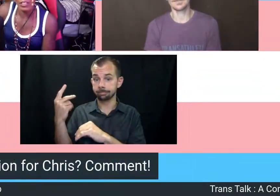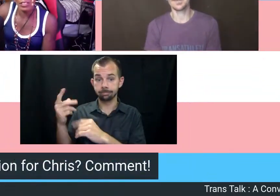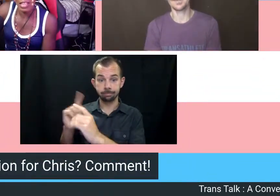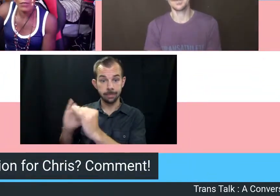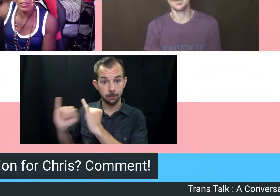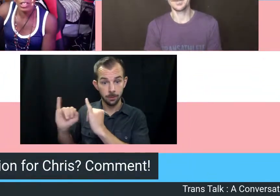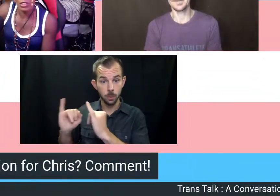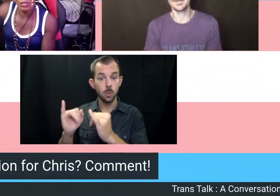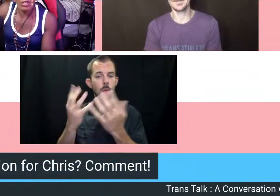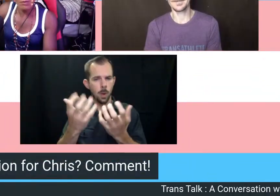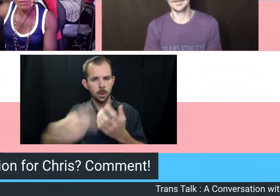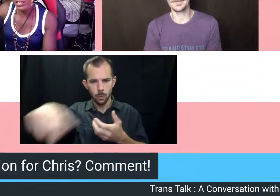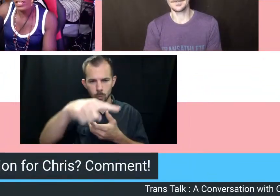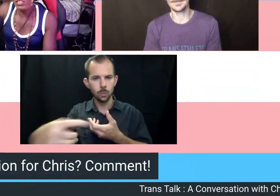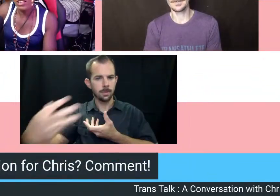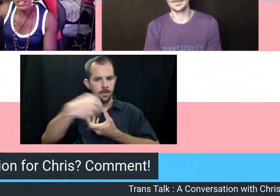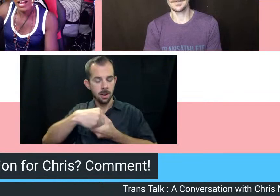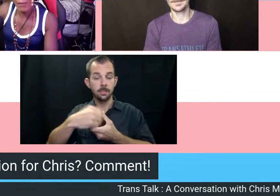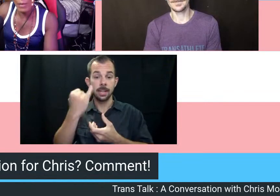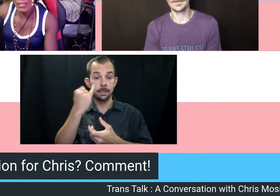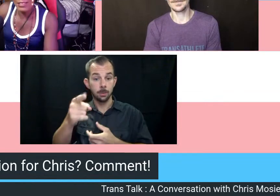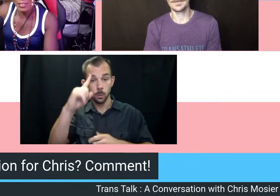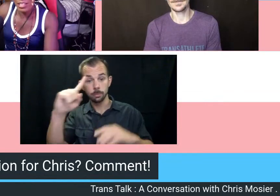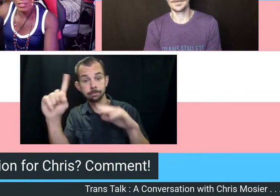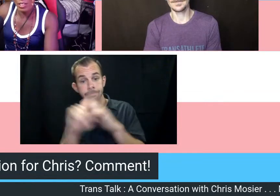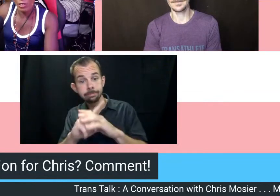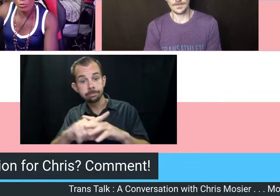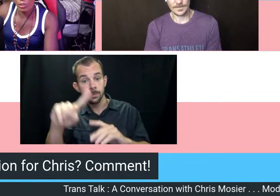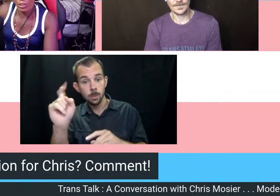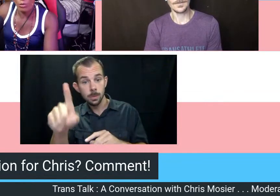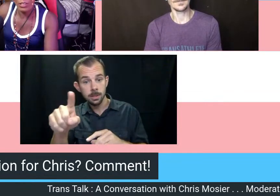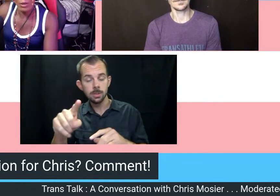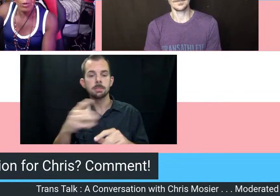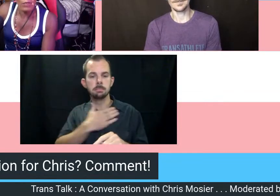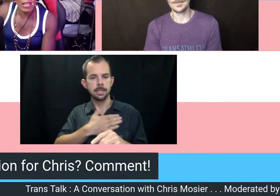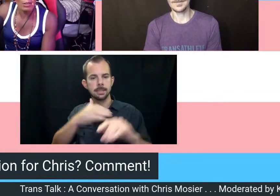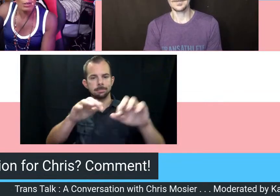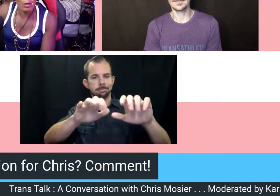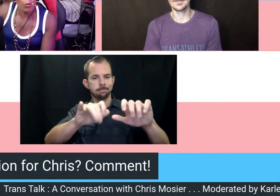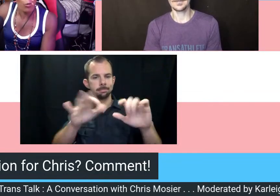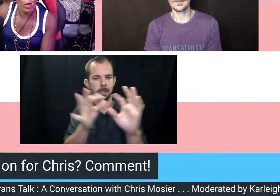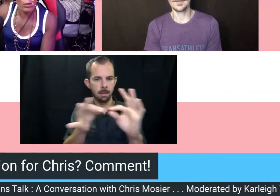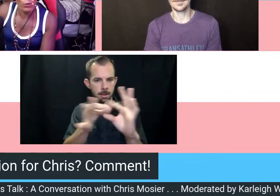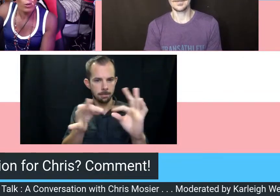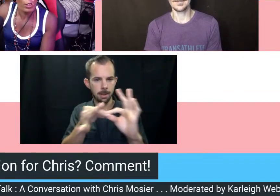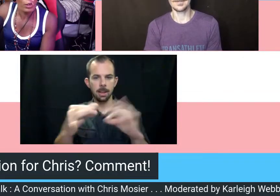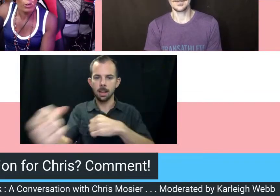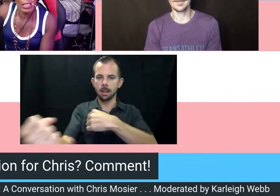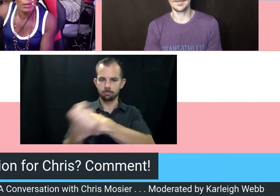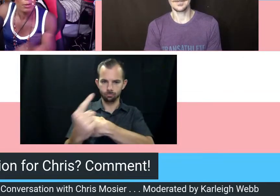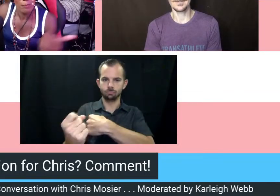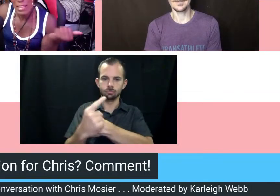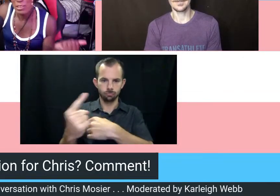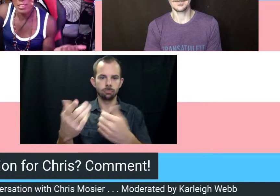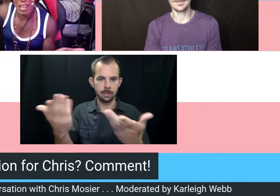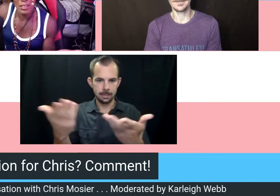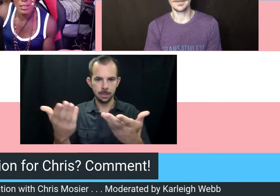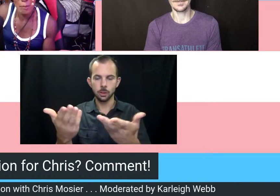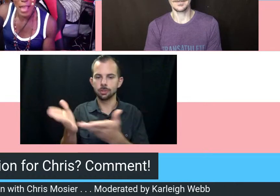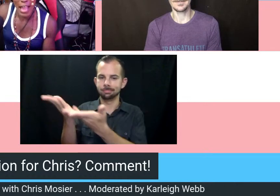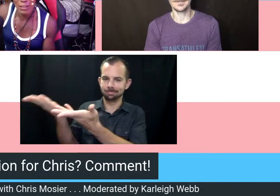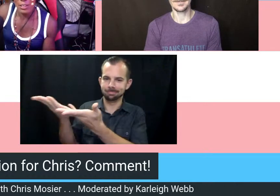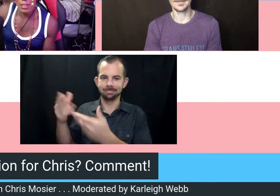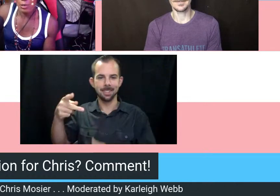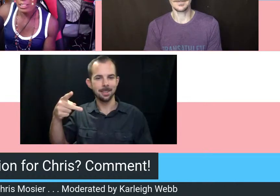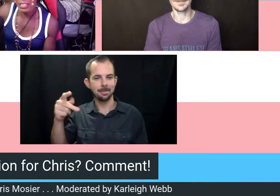we're having this conversation, please comment, send it through. We've got the wonderful and great Patrick Dunn